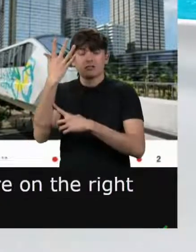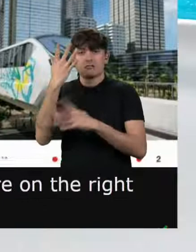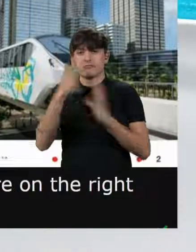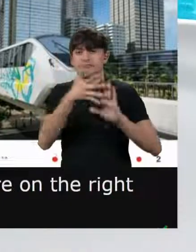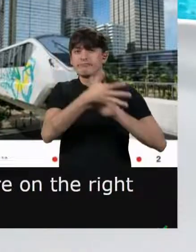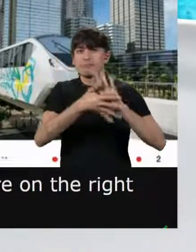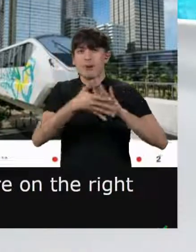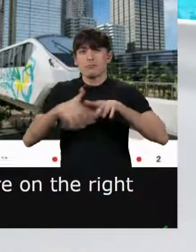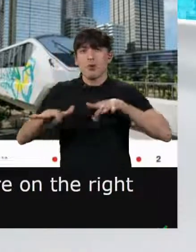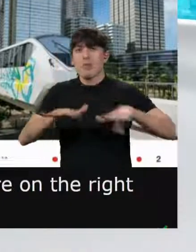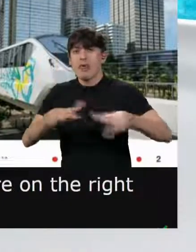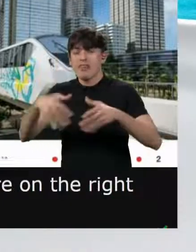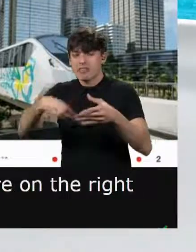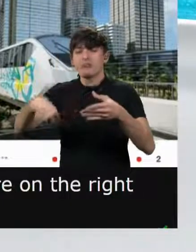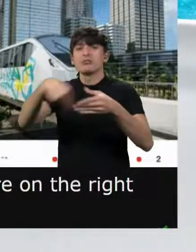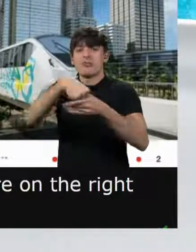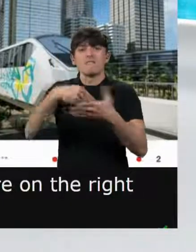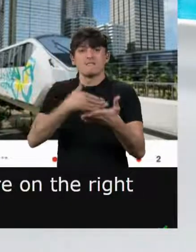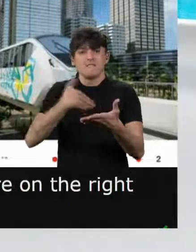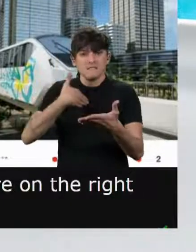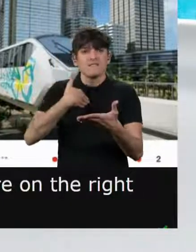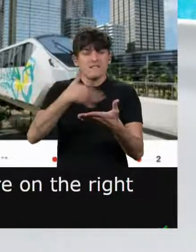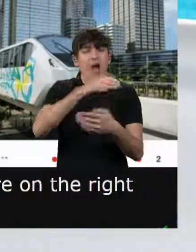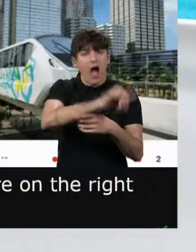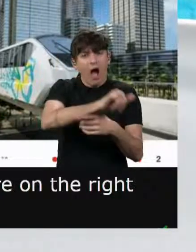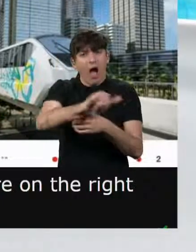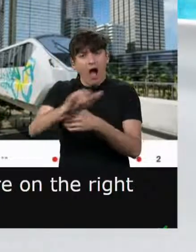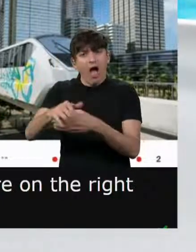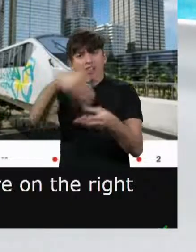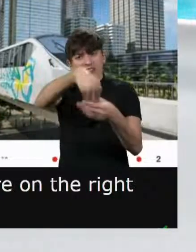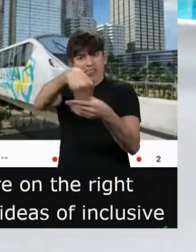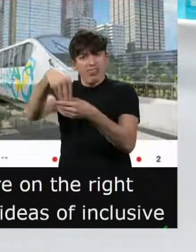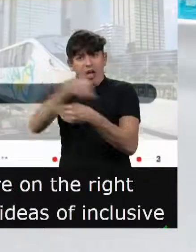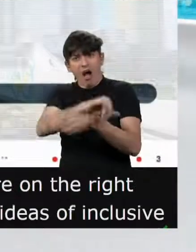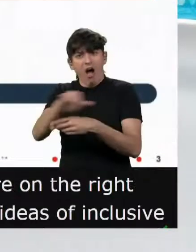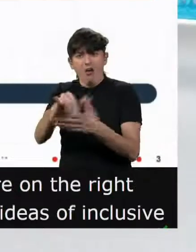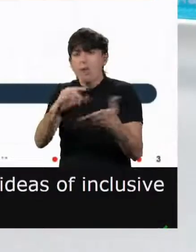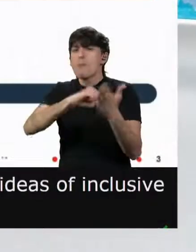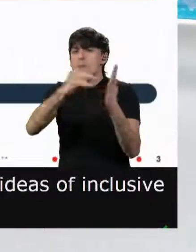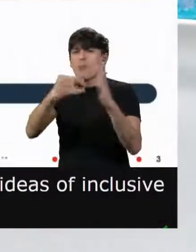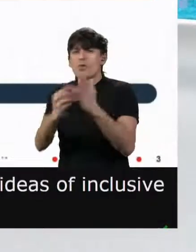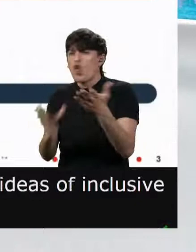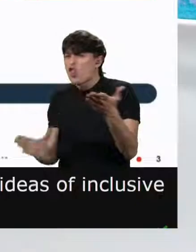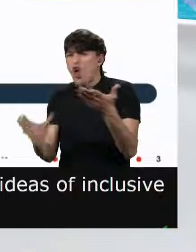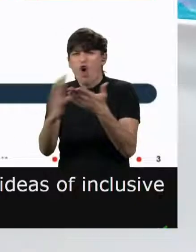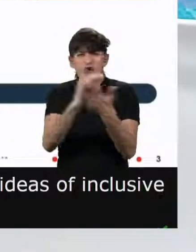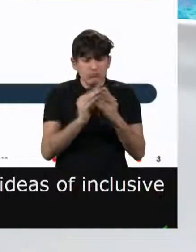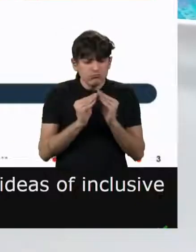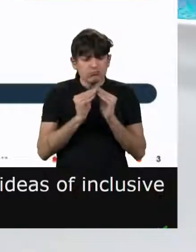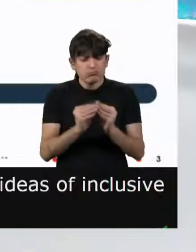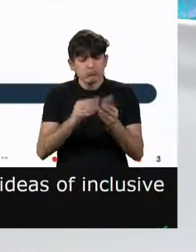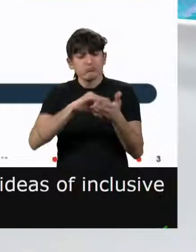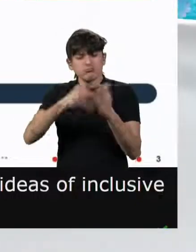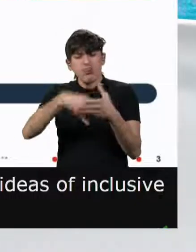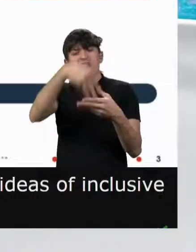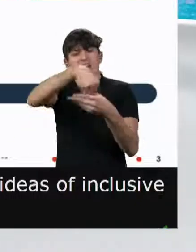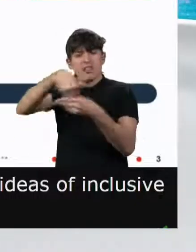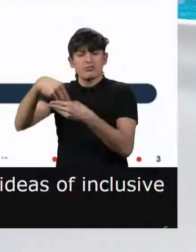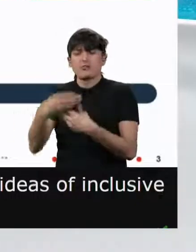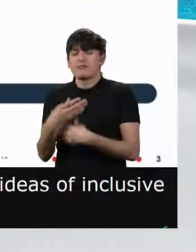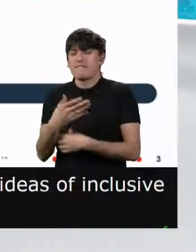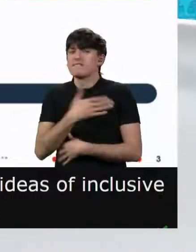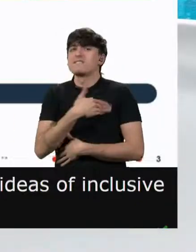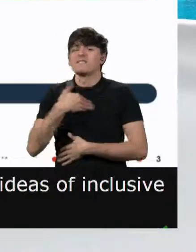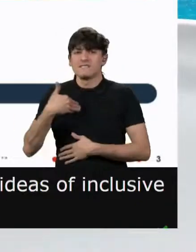ideas of inclusive mobility are very present in all of the rail projects that we develop. We